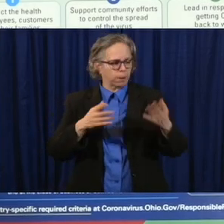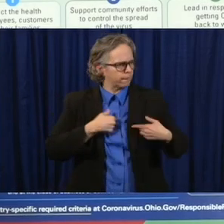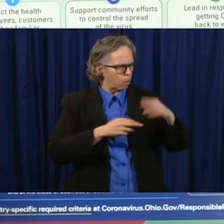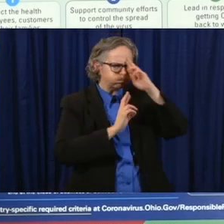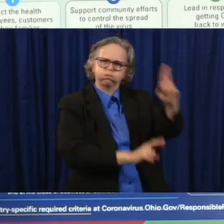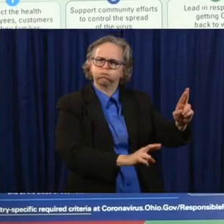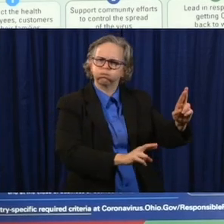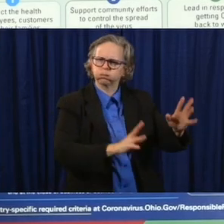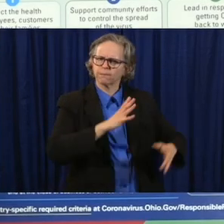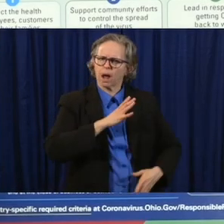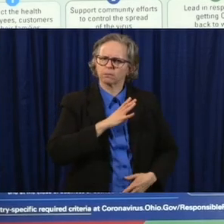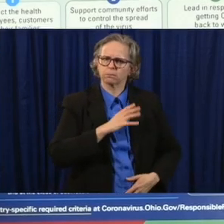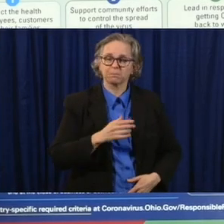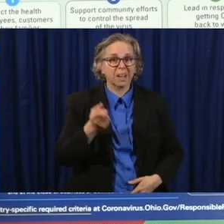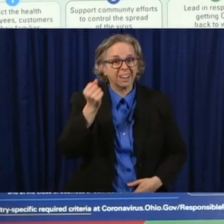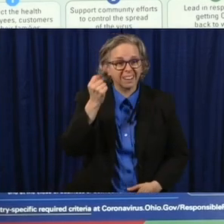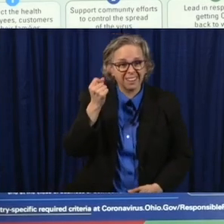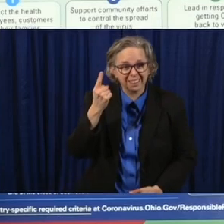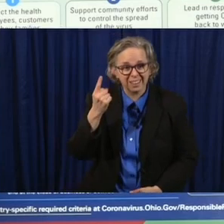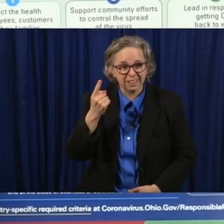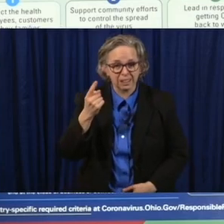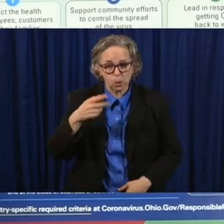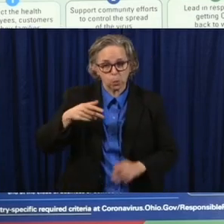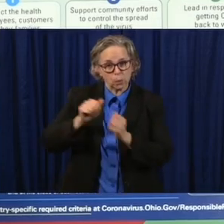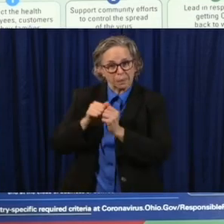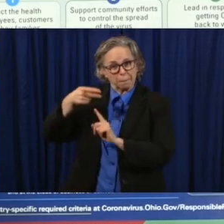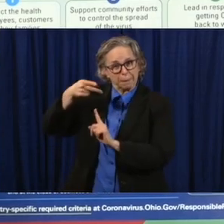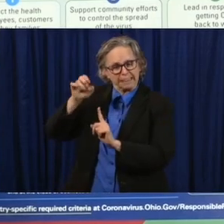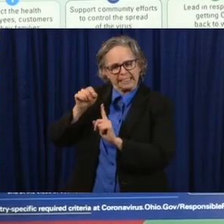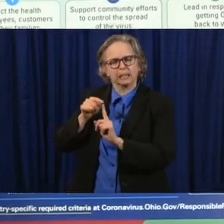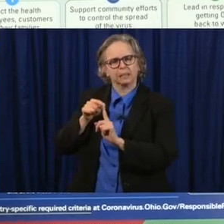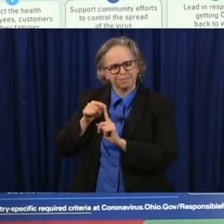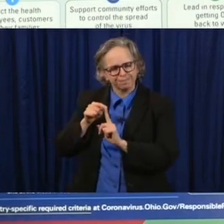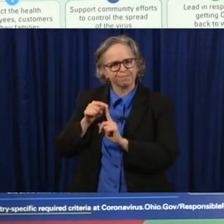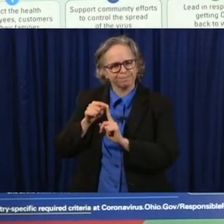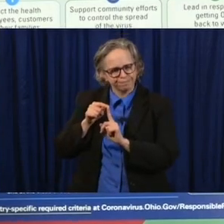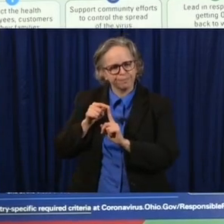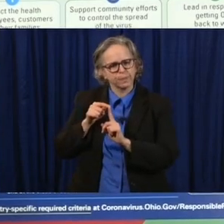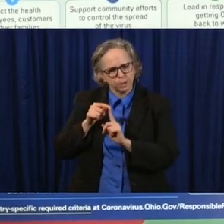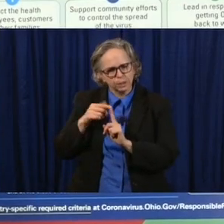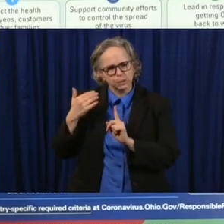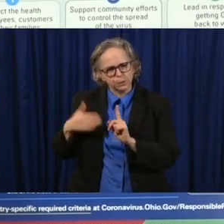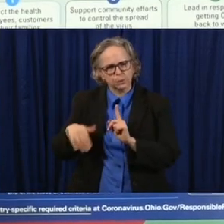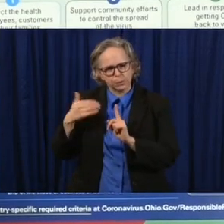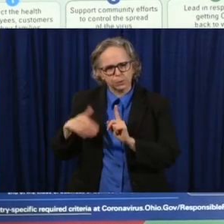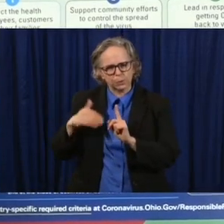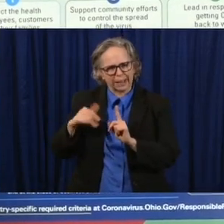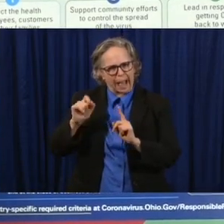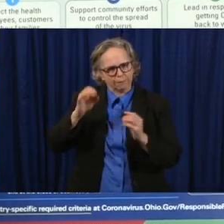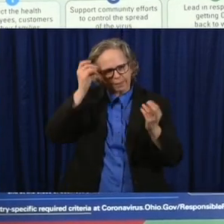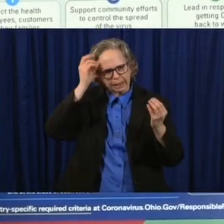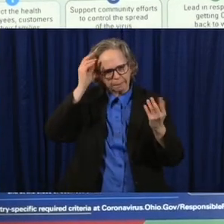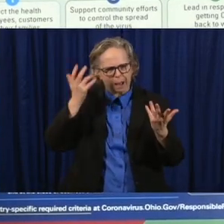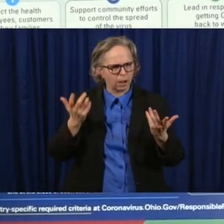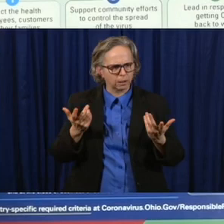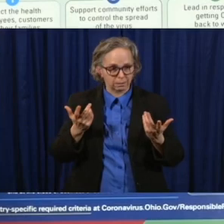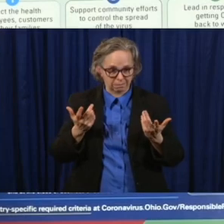the PPE, they can make the decision to move forward. What we're faced